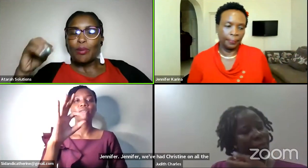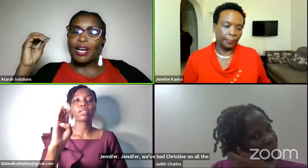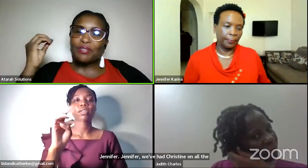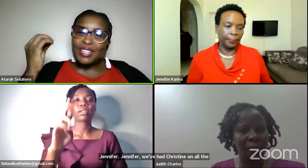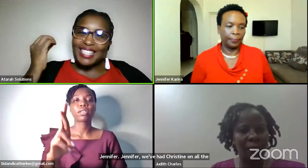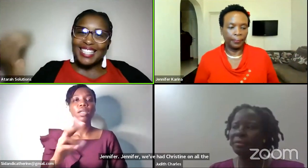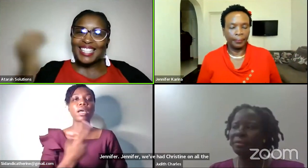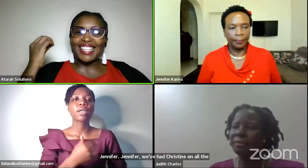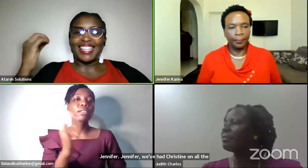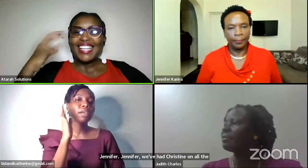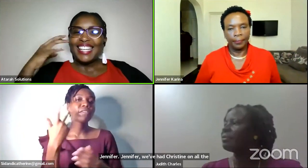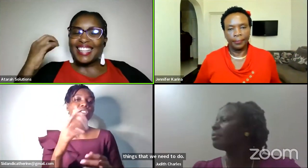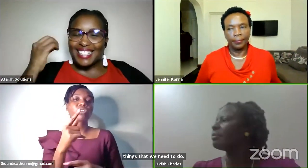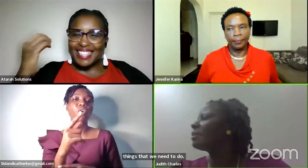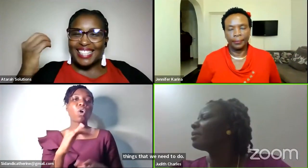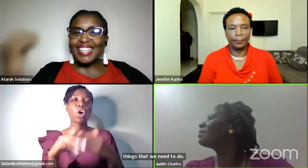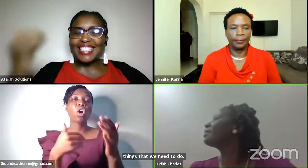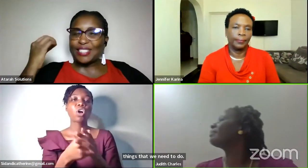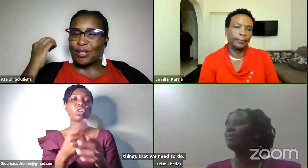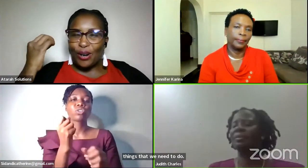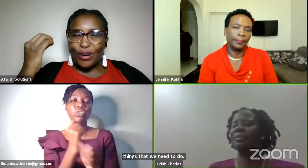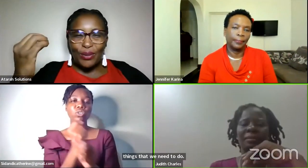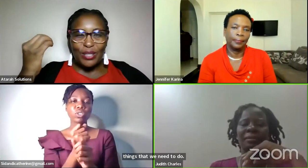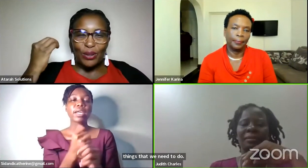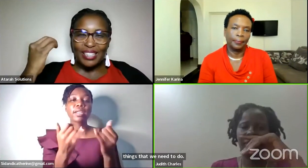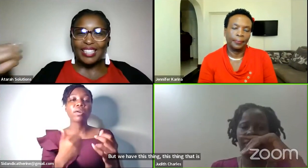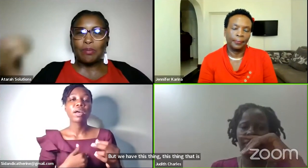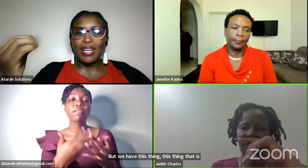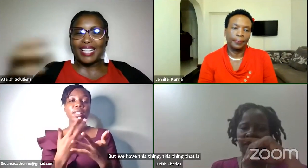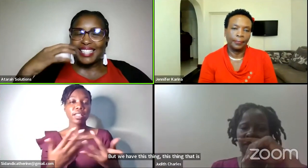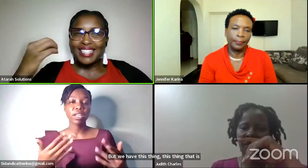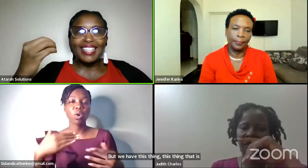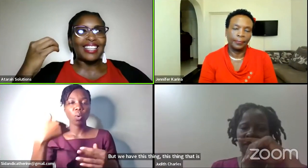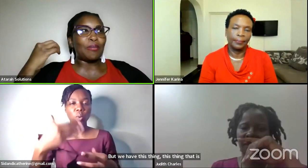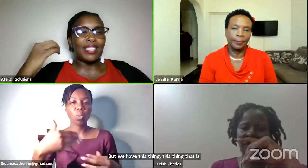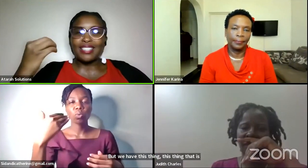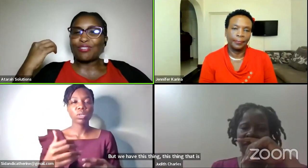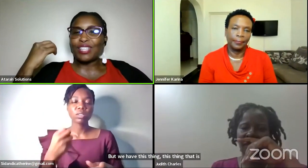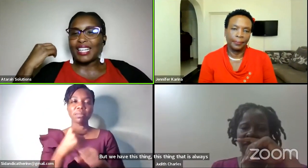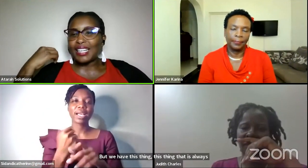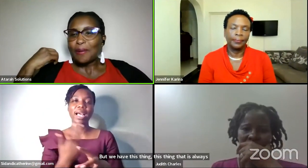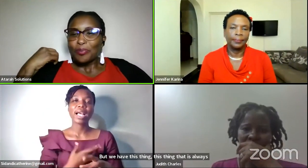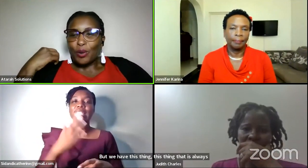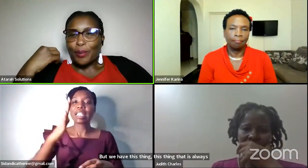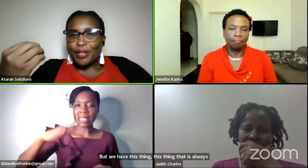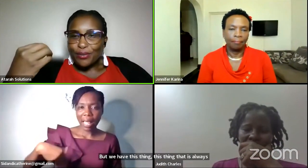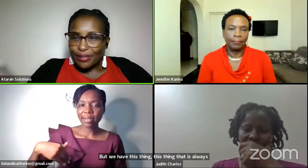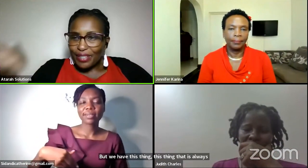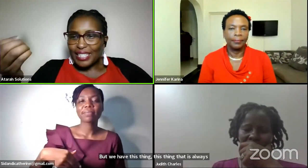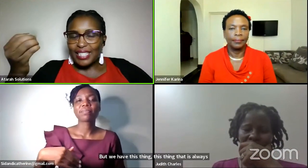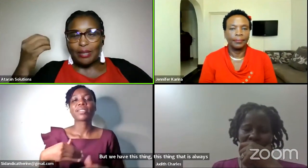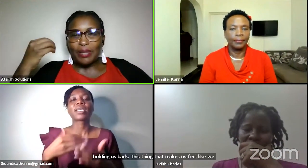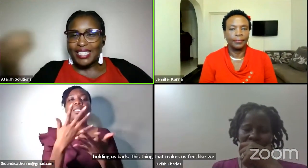do. But we have this thing that is always holding us back, this thing that makes us feel like we are